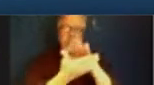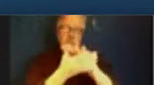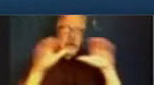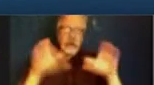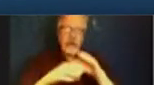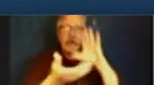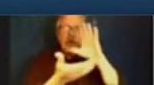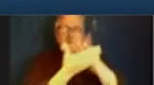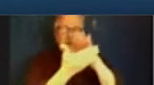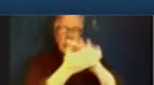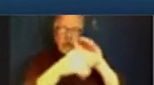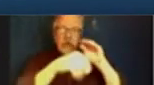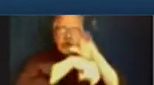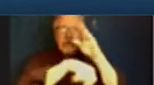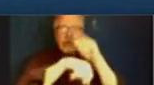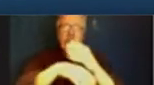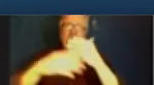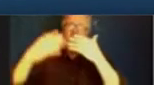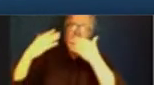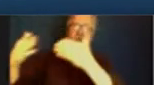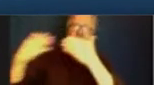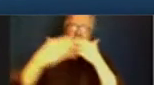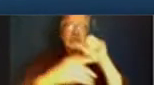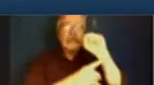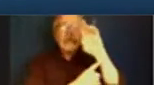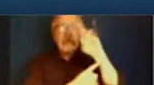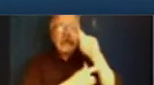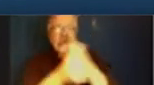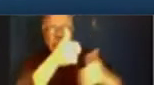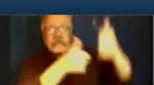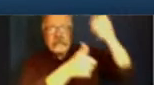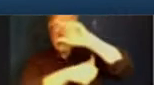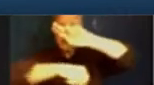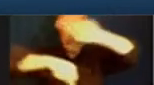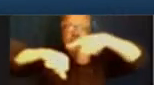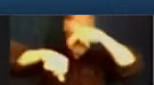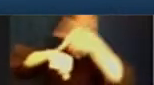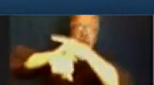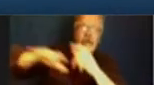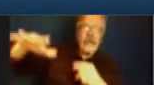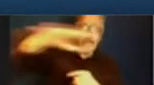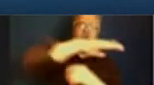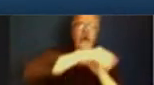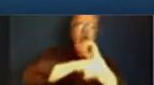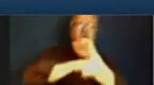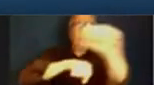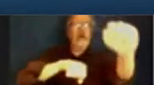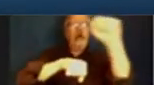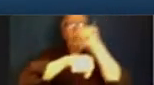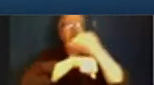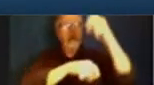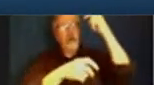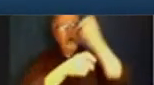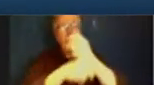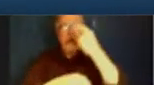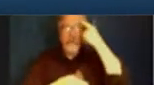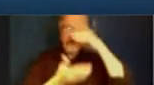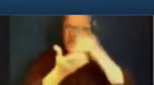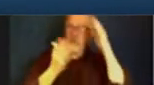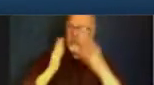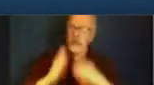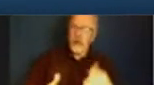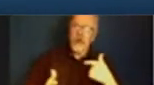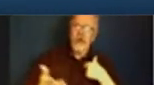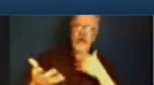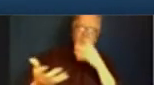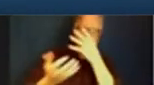principals, they've all been working really, really hard for our students. And we're going to stand by them to keep these schools open in a safe